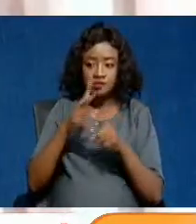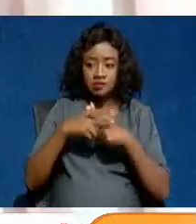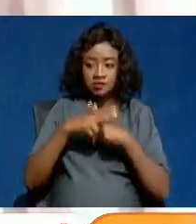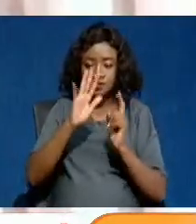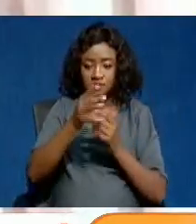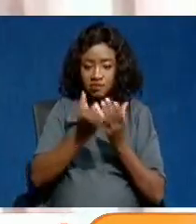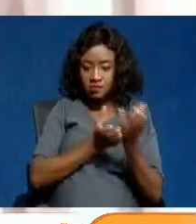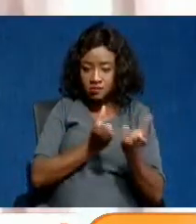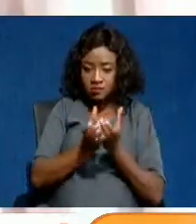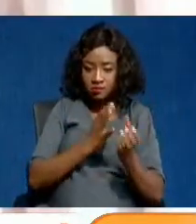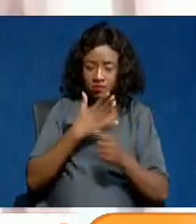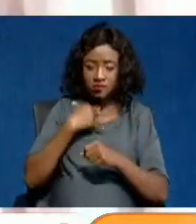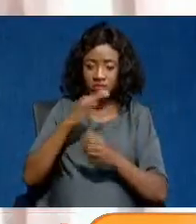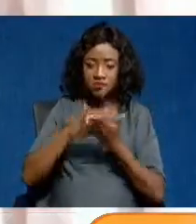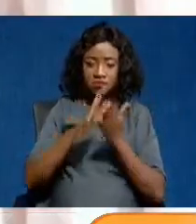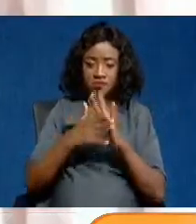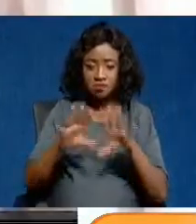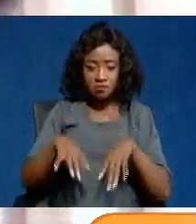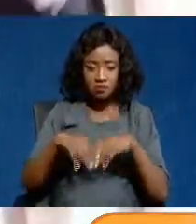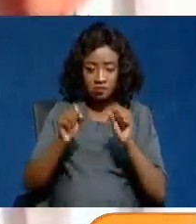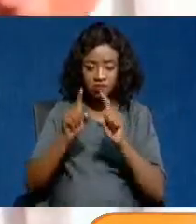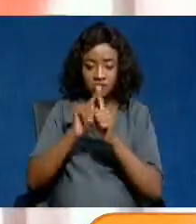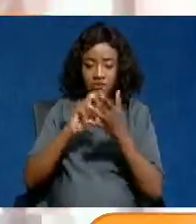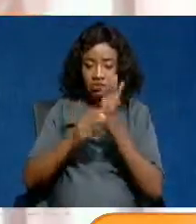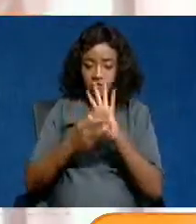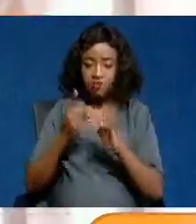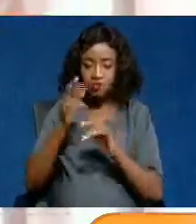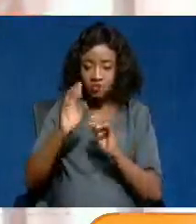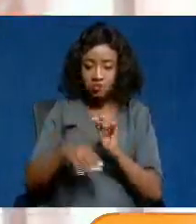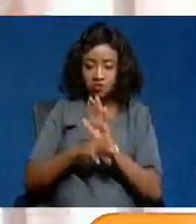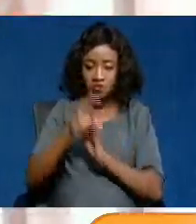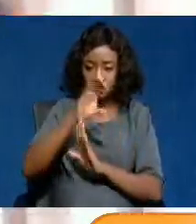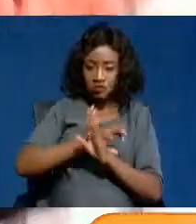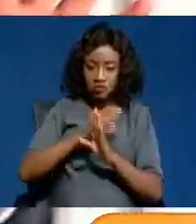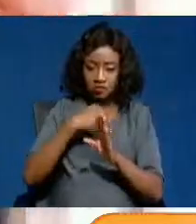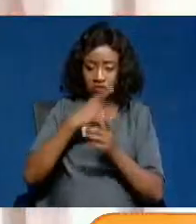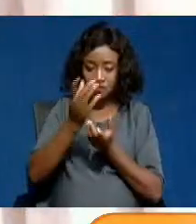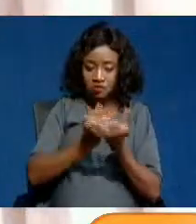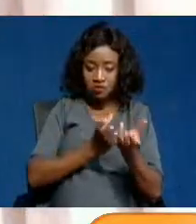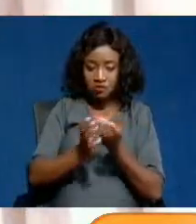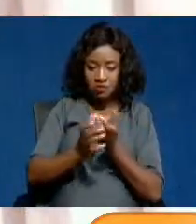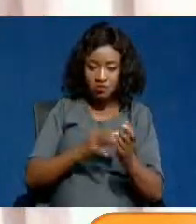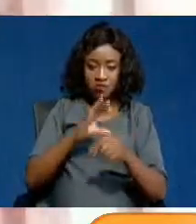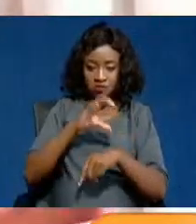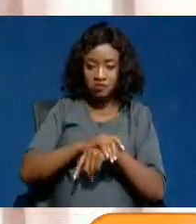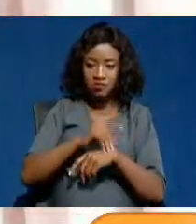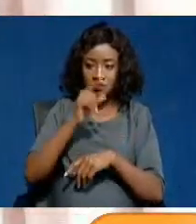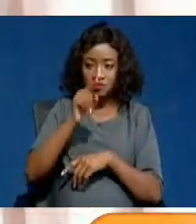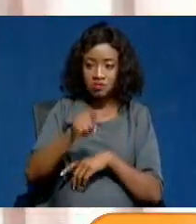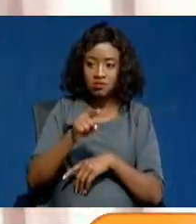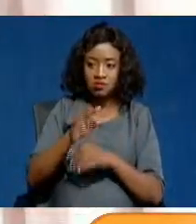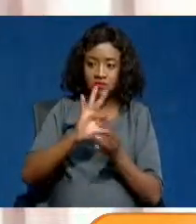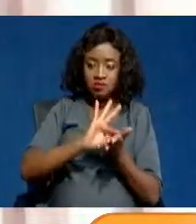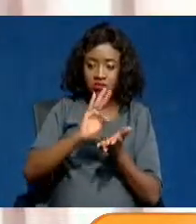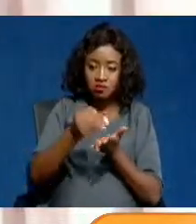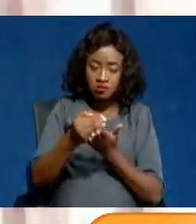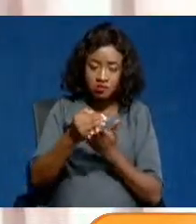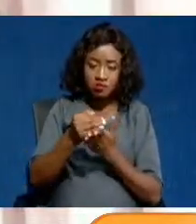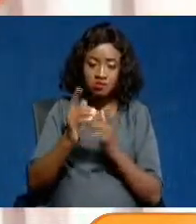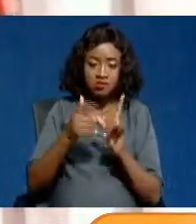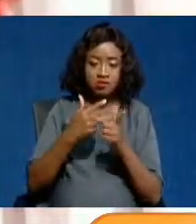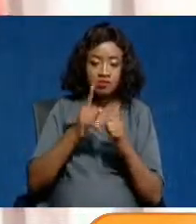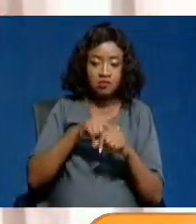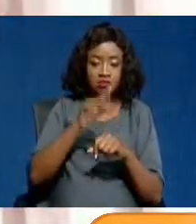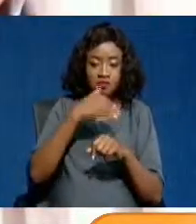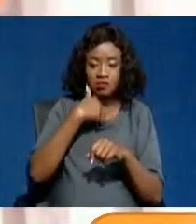businesses, you want to be employers. So the idea is to have courses here for entrepreneurial, to get you seed capital, give you seed funding, so that when you